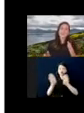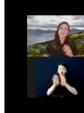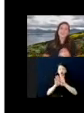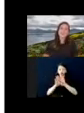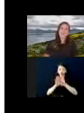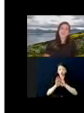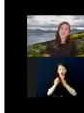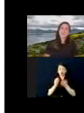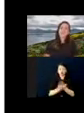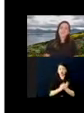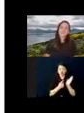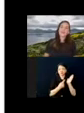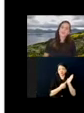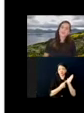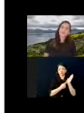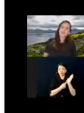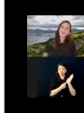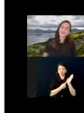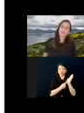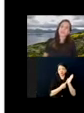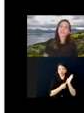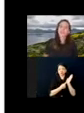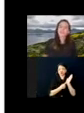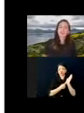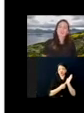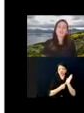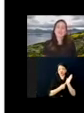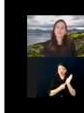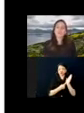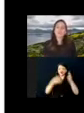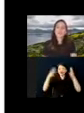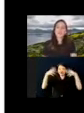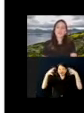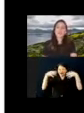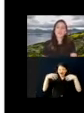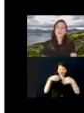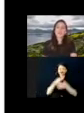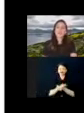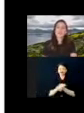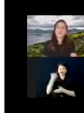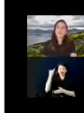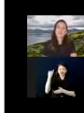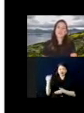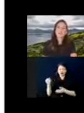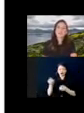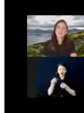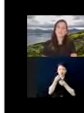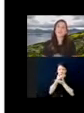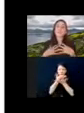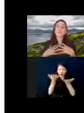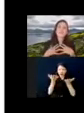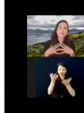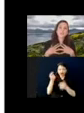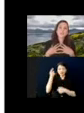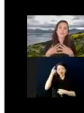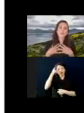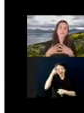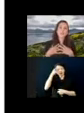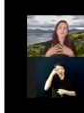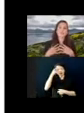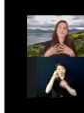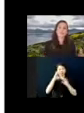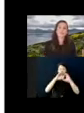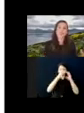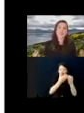advertisement to say that at the end of the white paper, after sharing the knowledge, we sort of identify a number of different areas that we think are